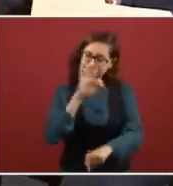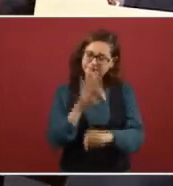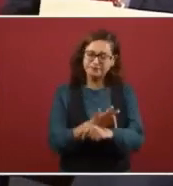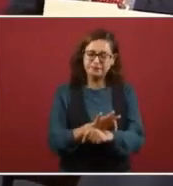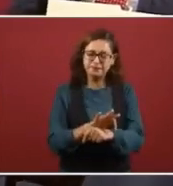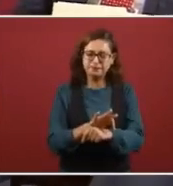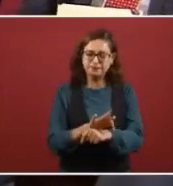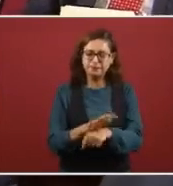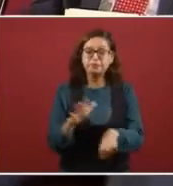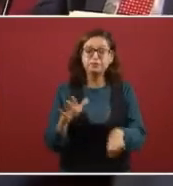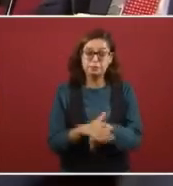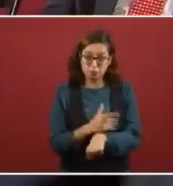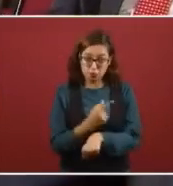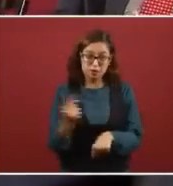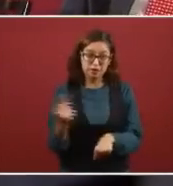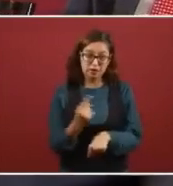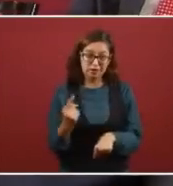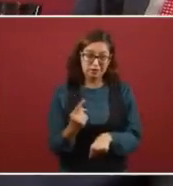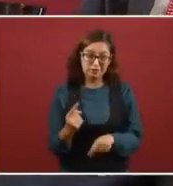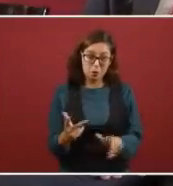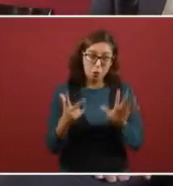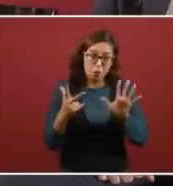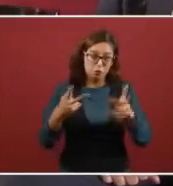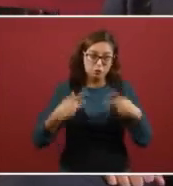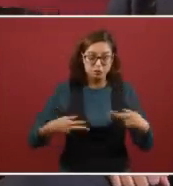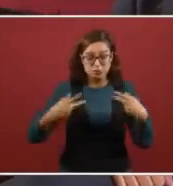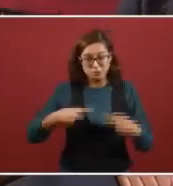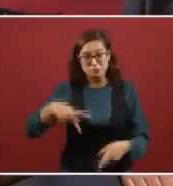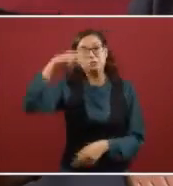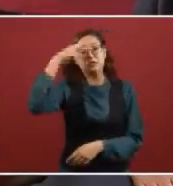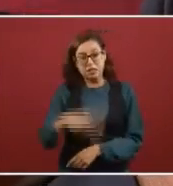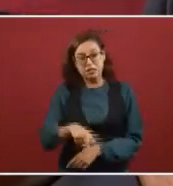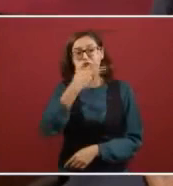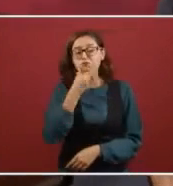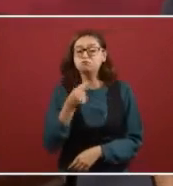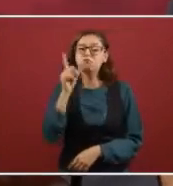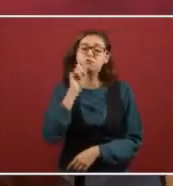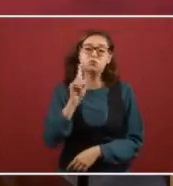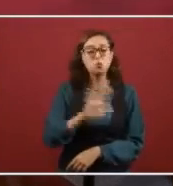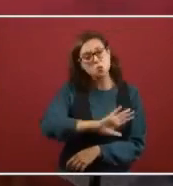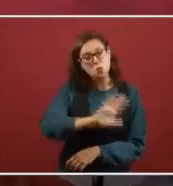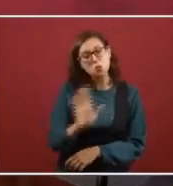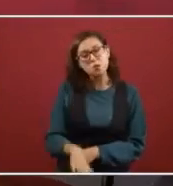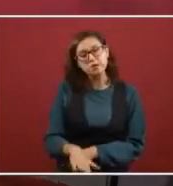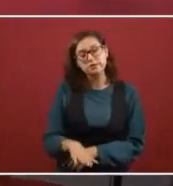cause, because the loss of life of Mexicans.